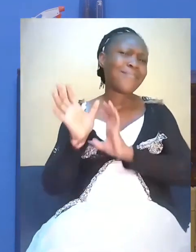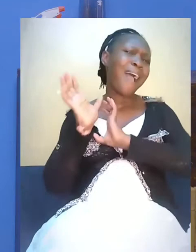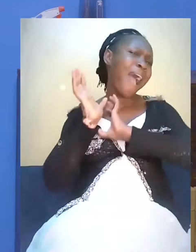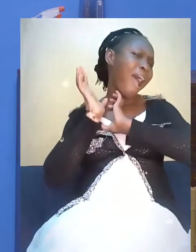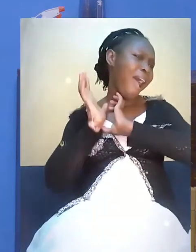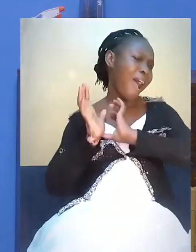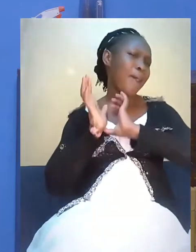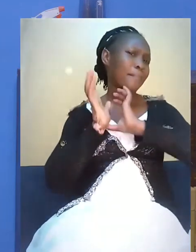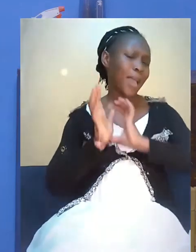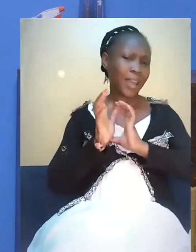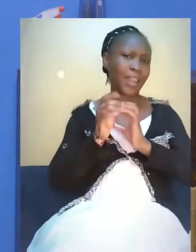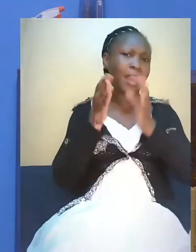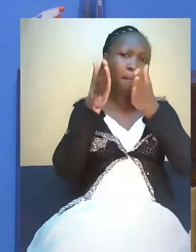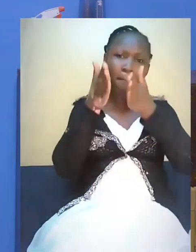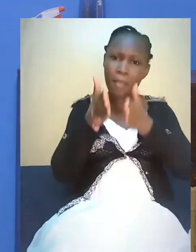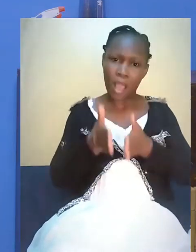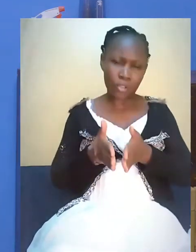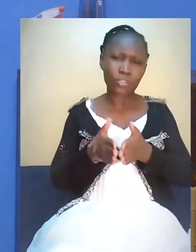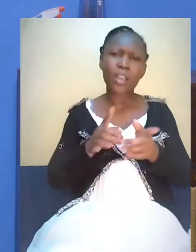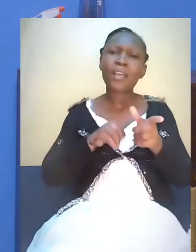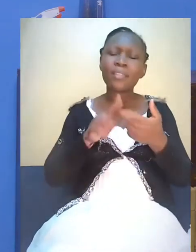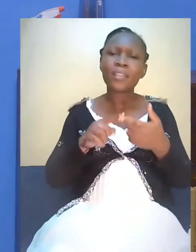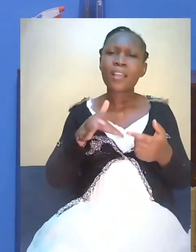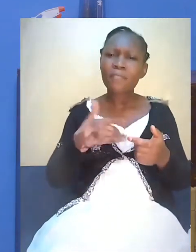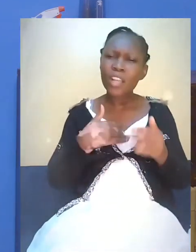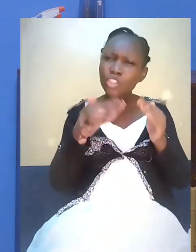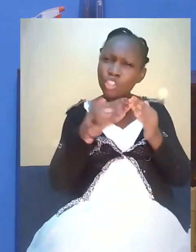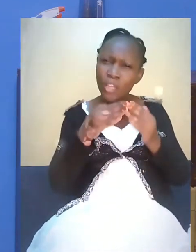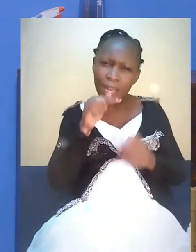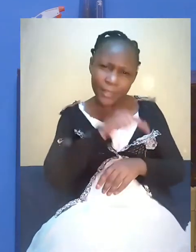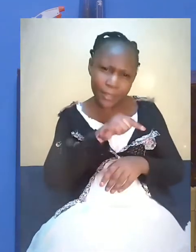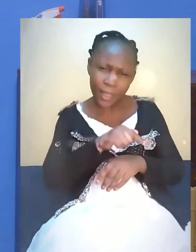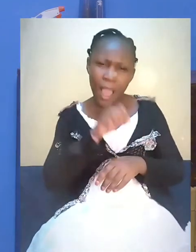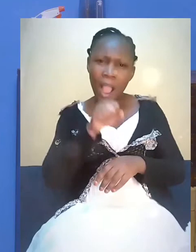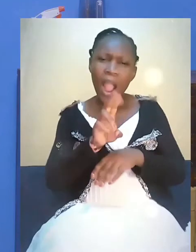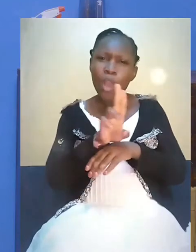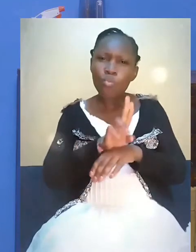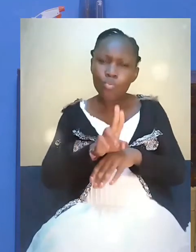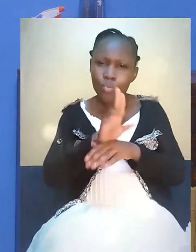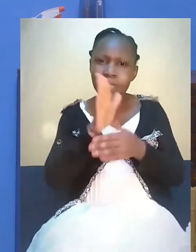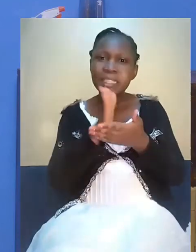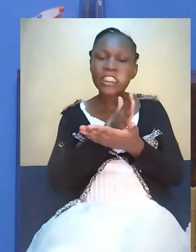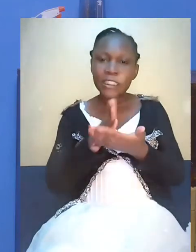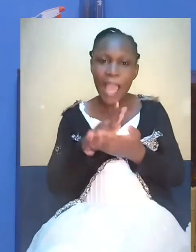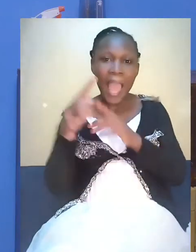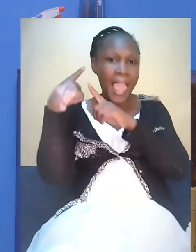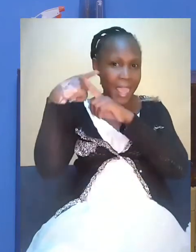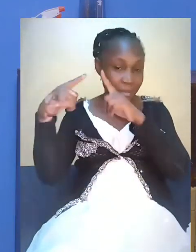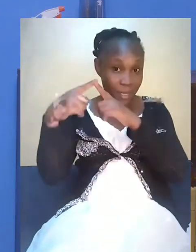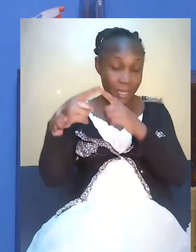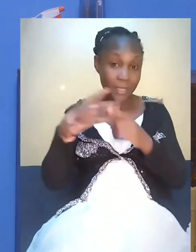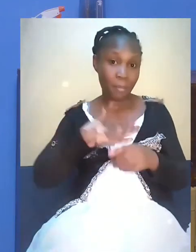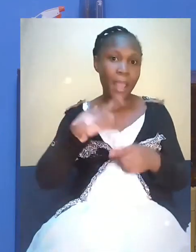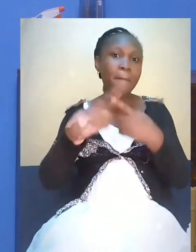individual. So I thought, this is my safe space. Why can't I just use it to speak to people, to share my experiences? And again, I am not a psychiatrist,